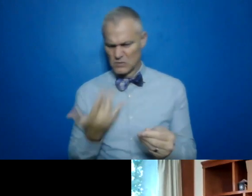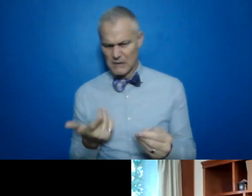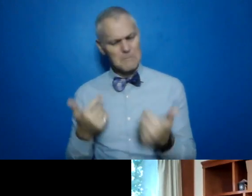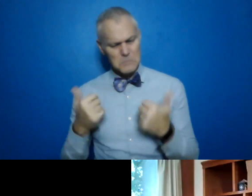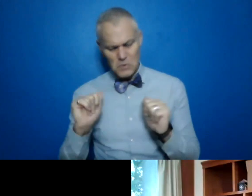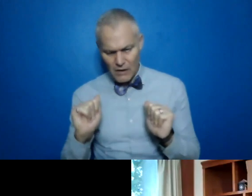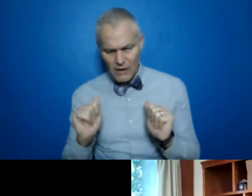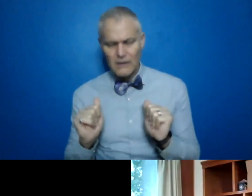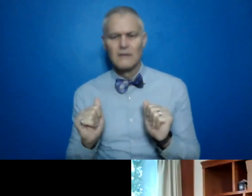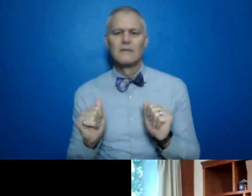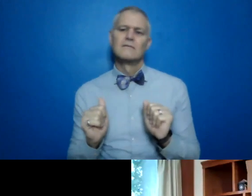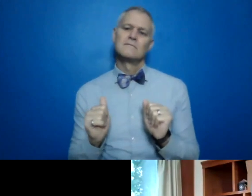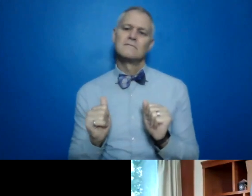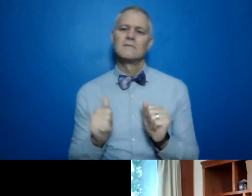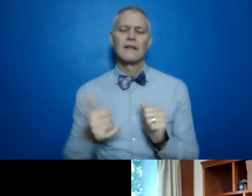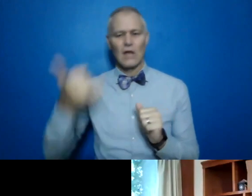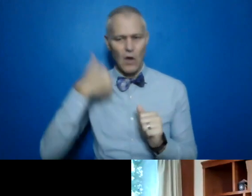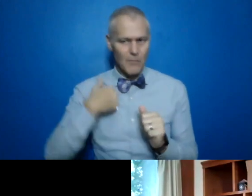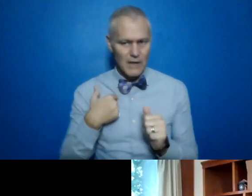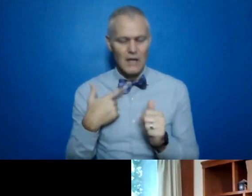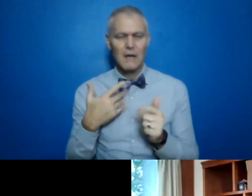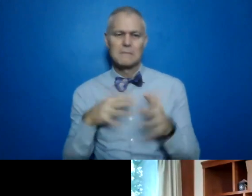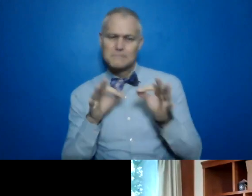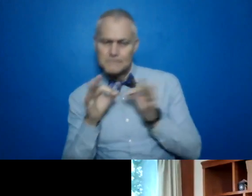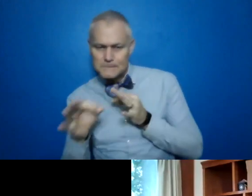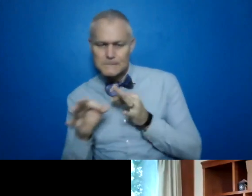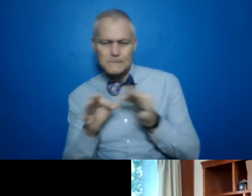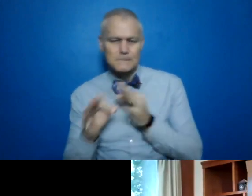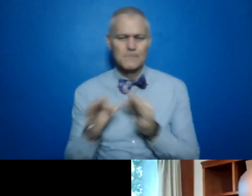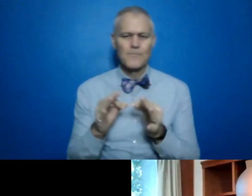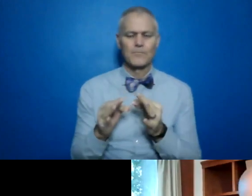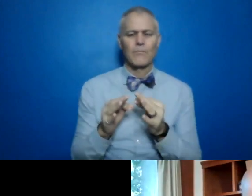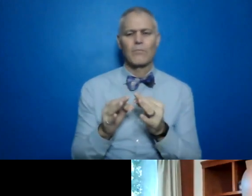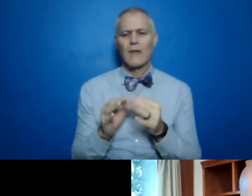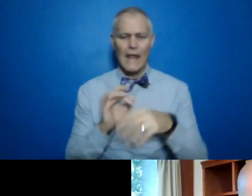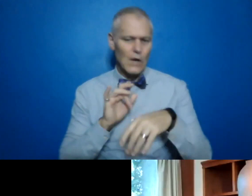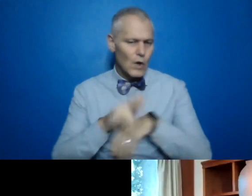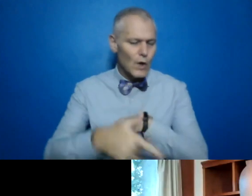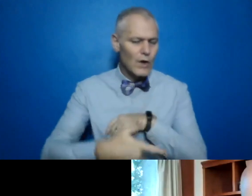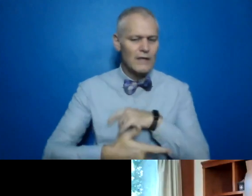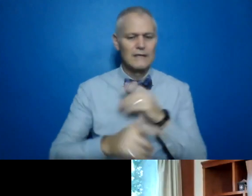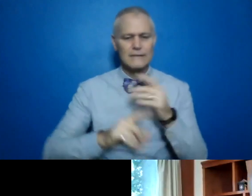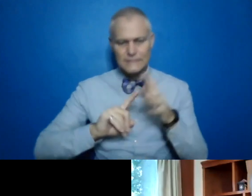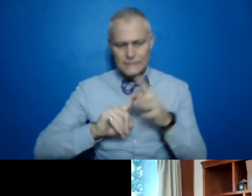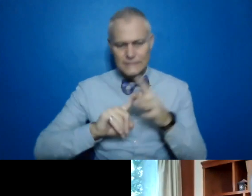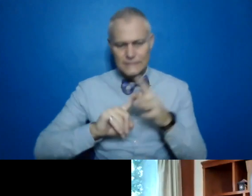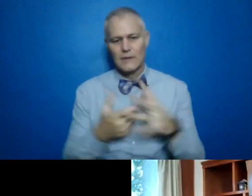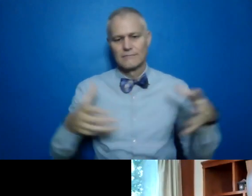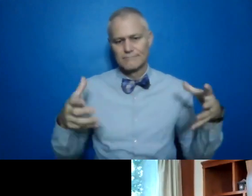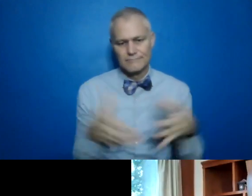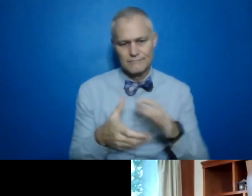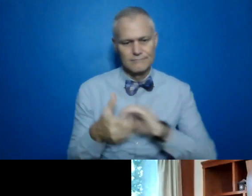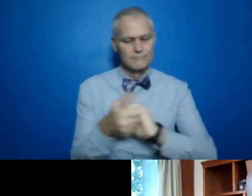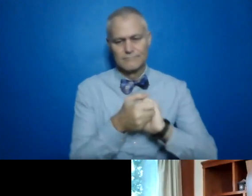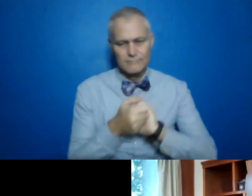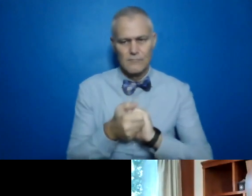And then they call me, we walk through like, what are some of the early community engagement processes that you have to do, some